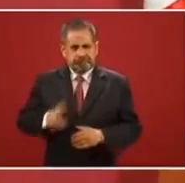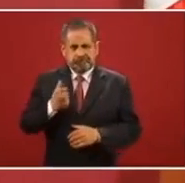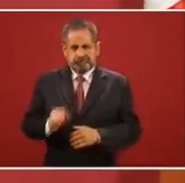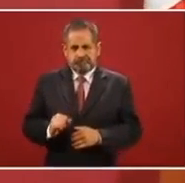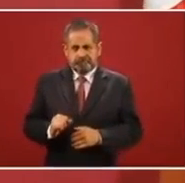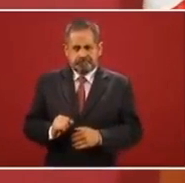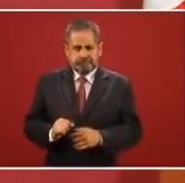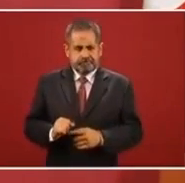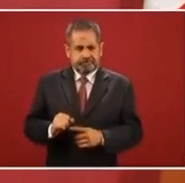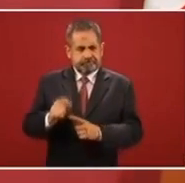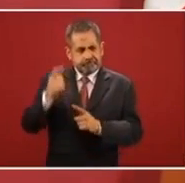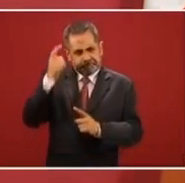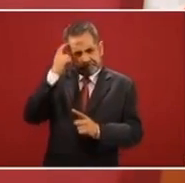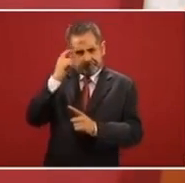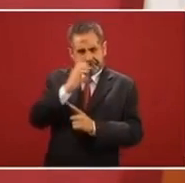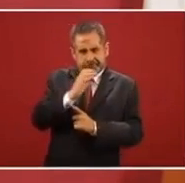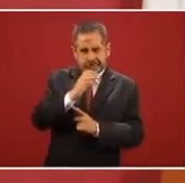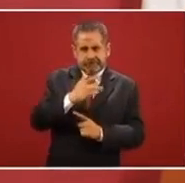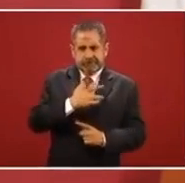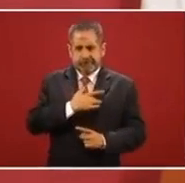character. The 3 C's.